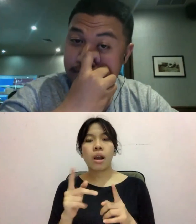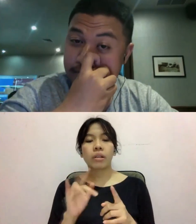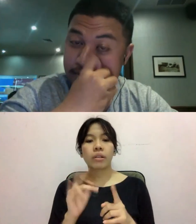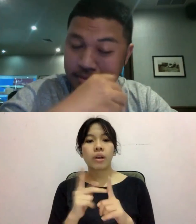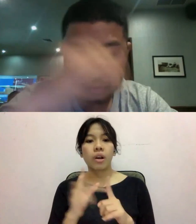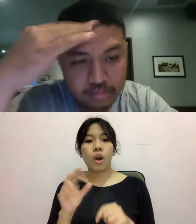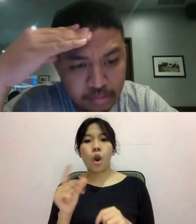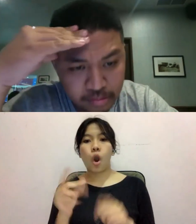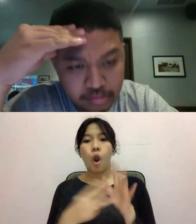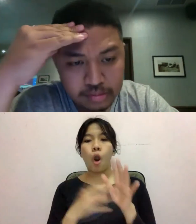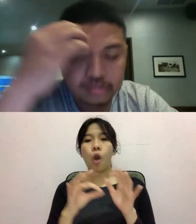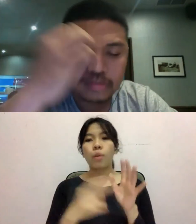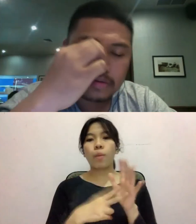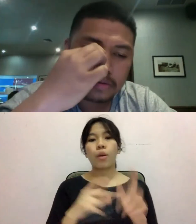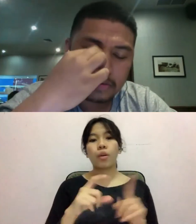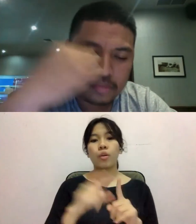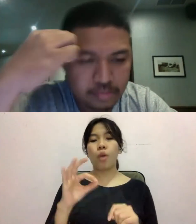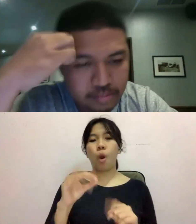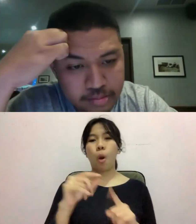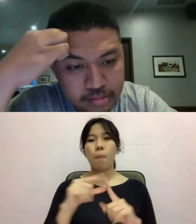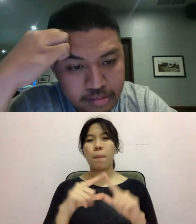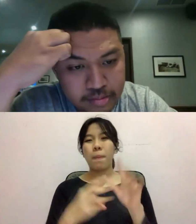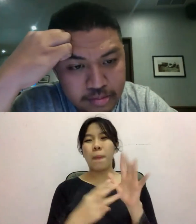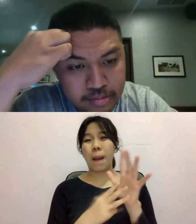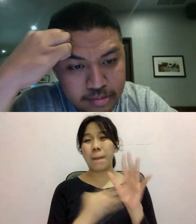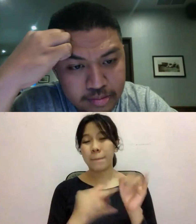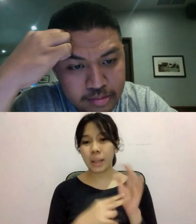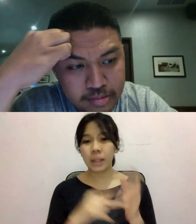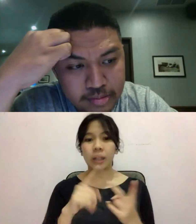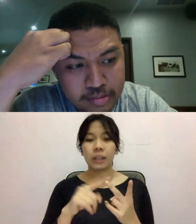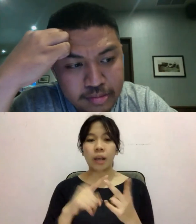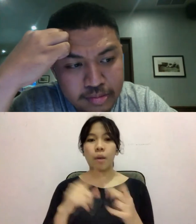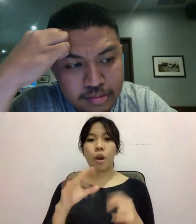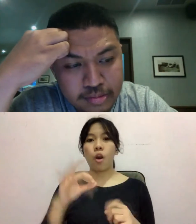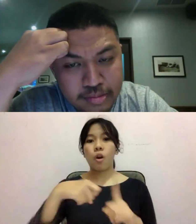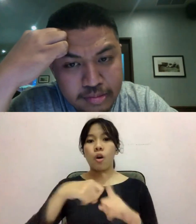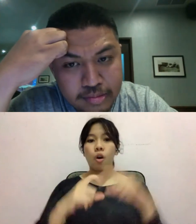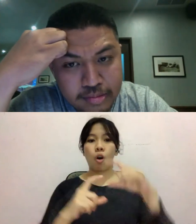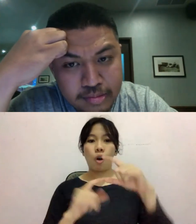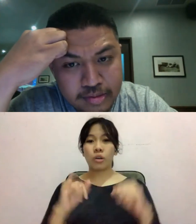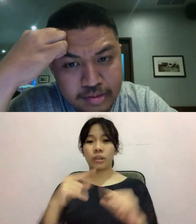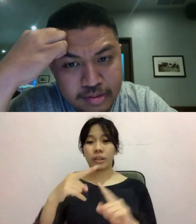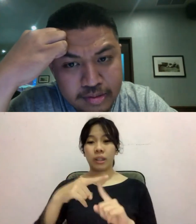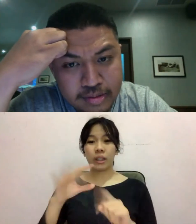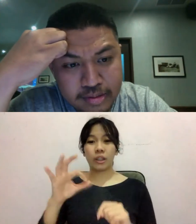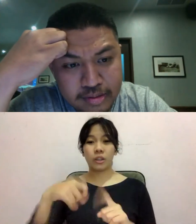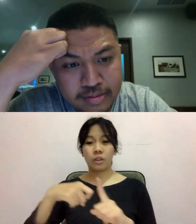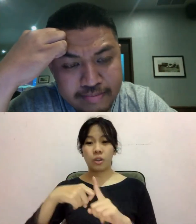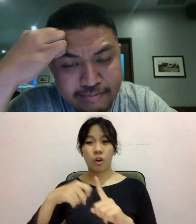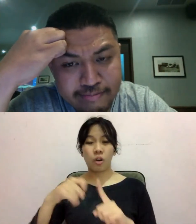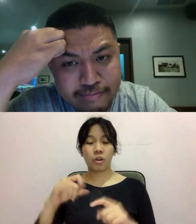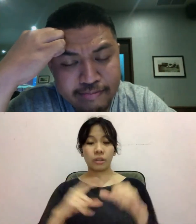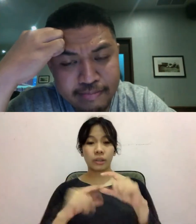also oxytocin, it can be related to irrational behaviors, adultery,